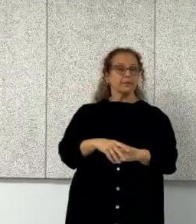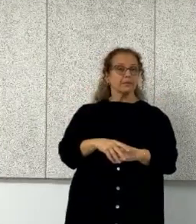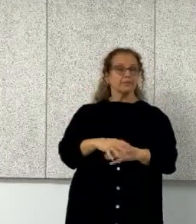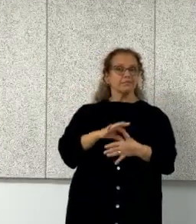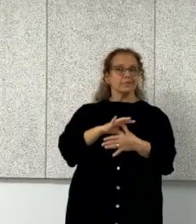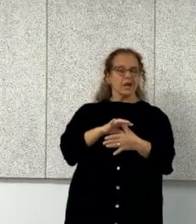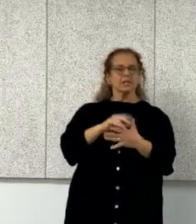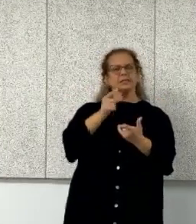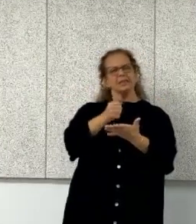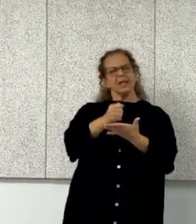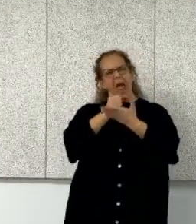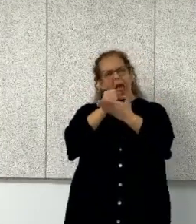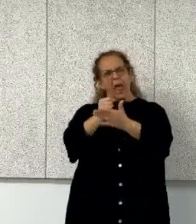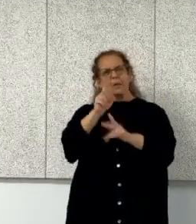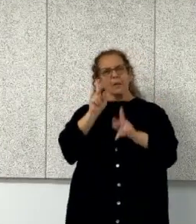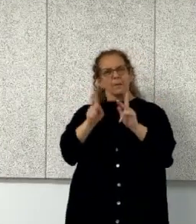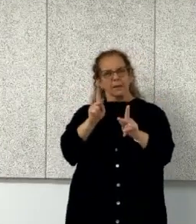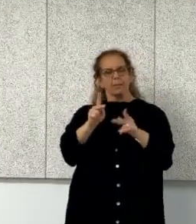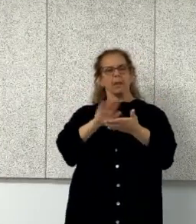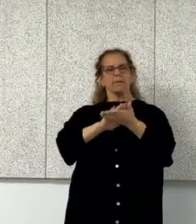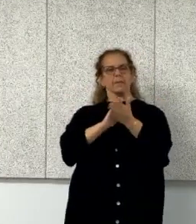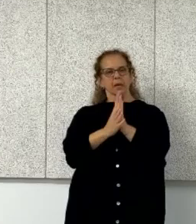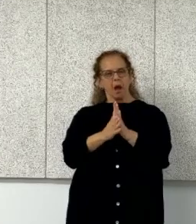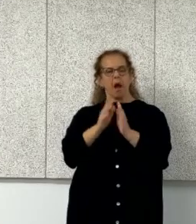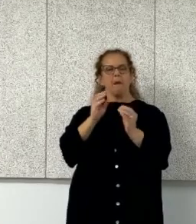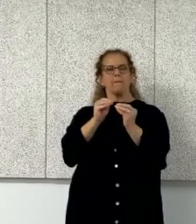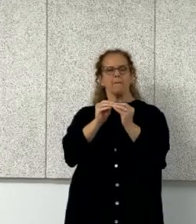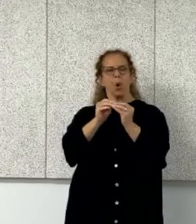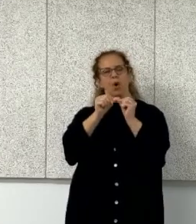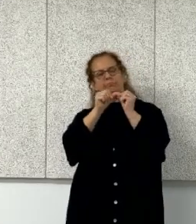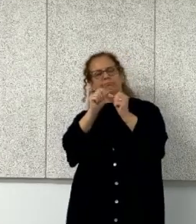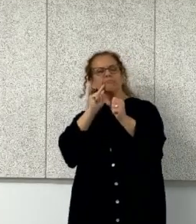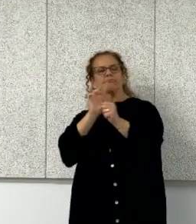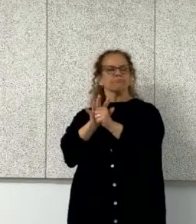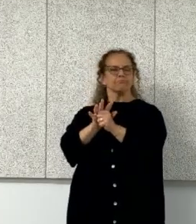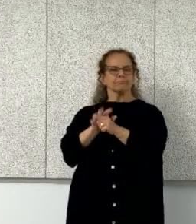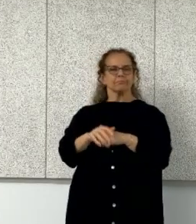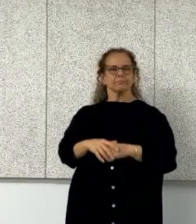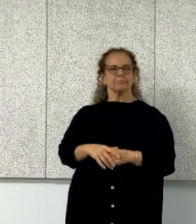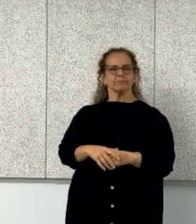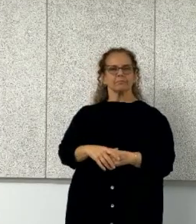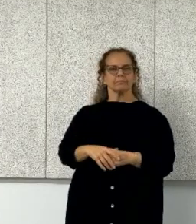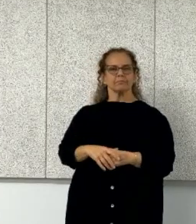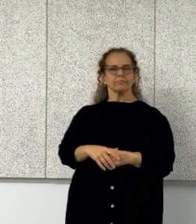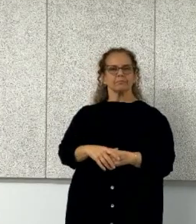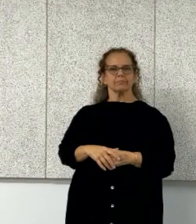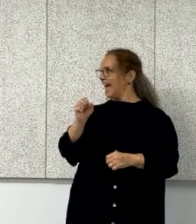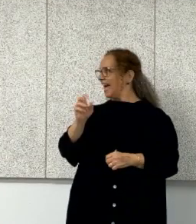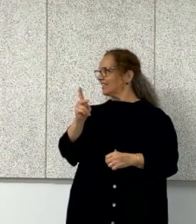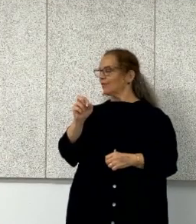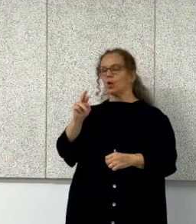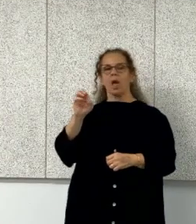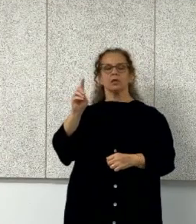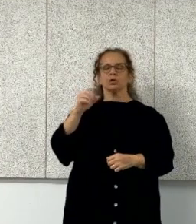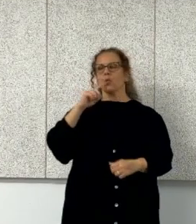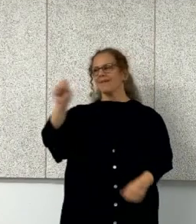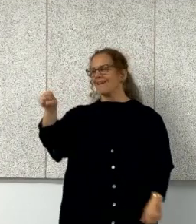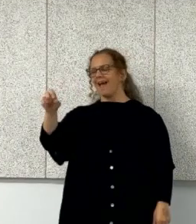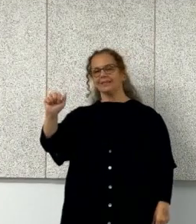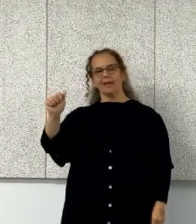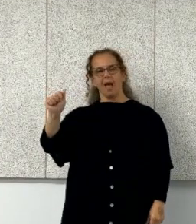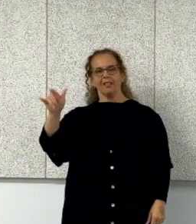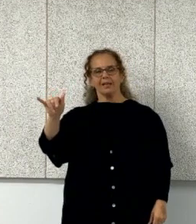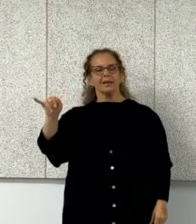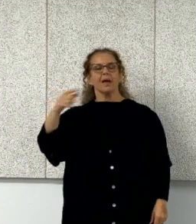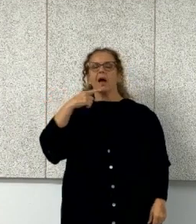to help people become really loyal repeat fans. And to say, like, we can look at neighboring industries. You're so right, Allie, and I say